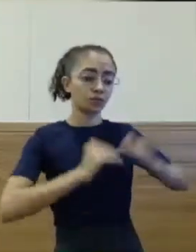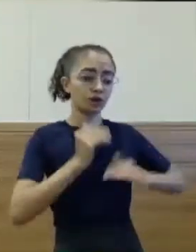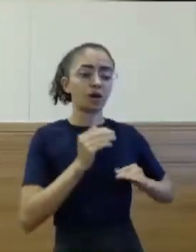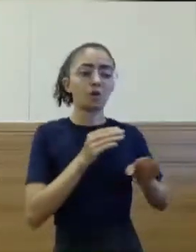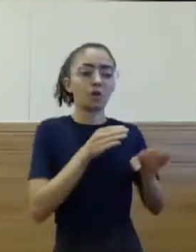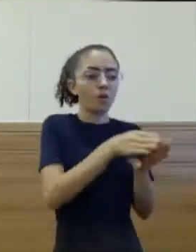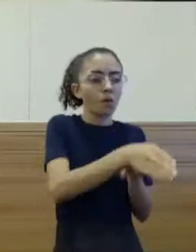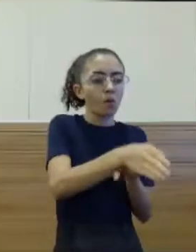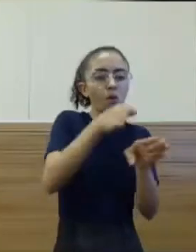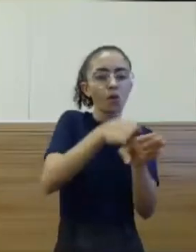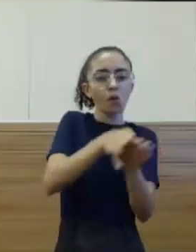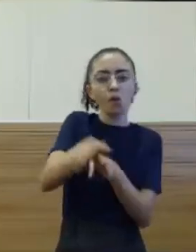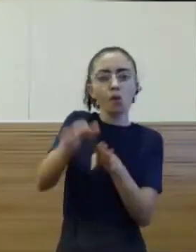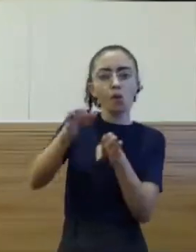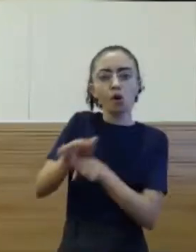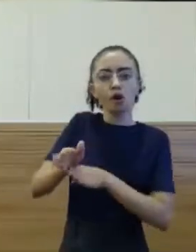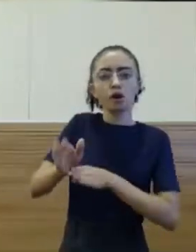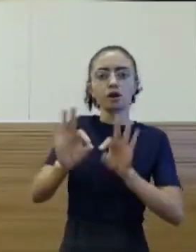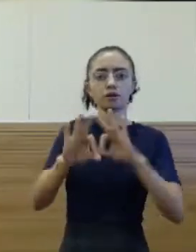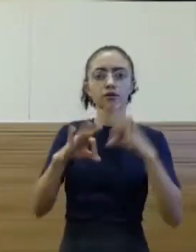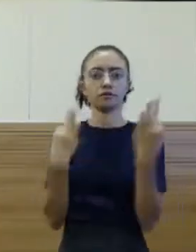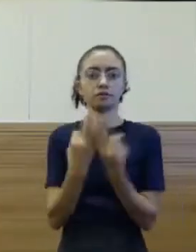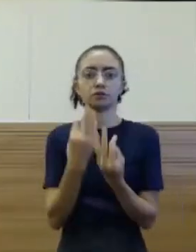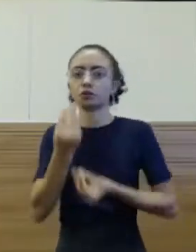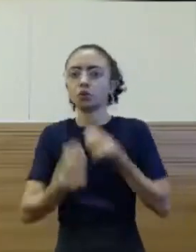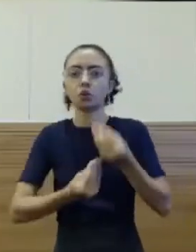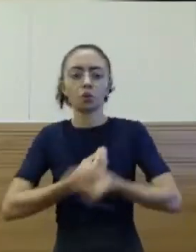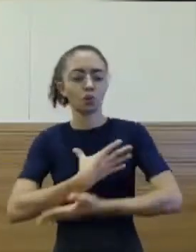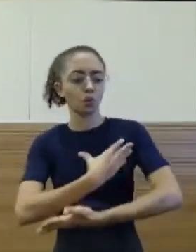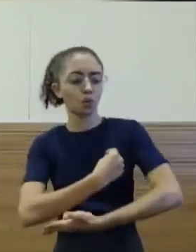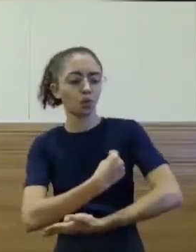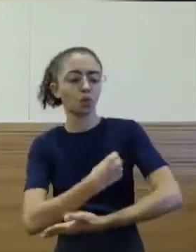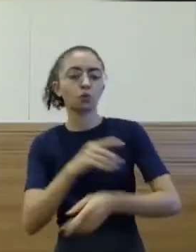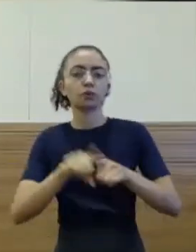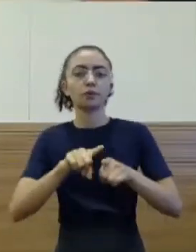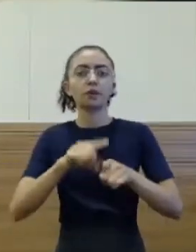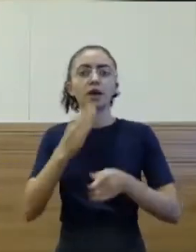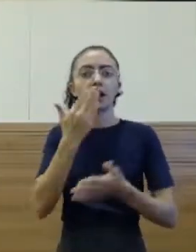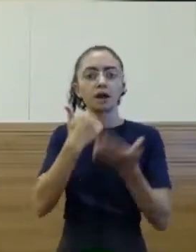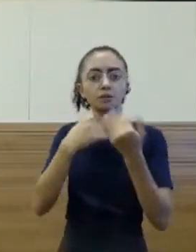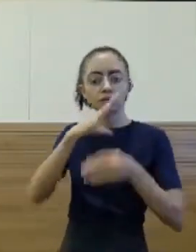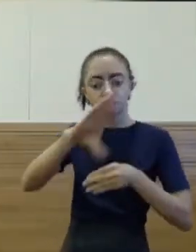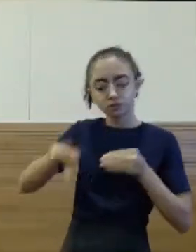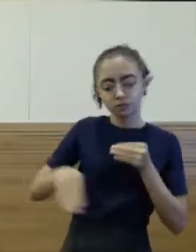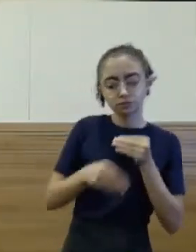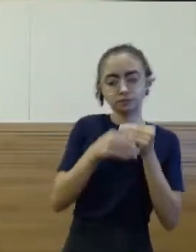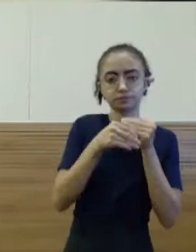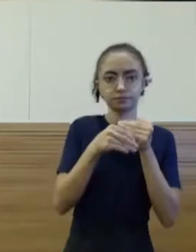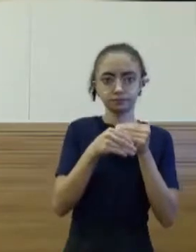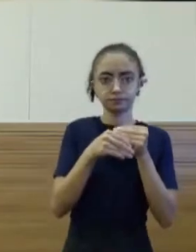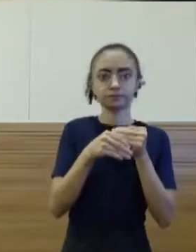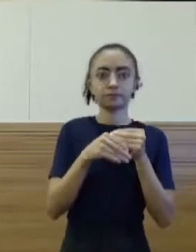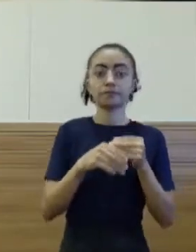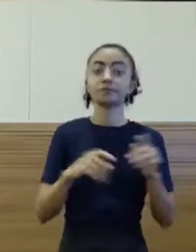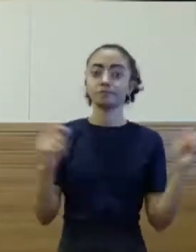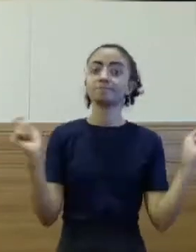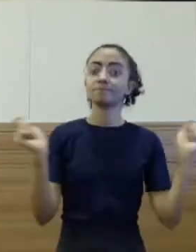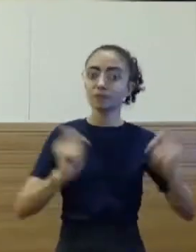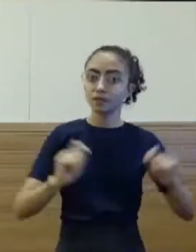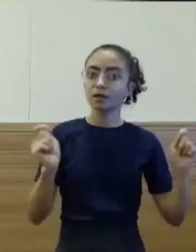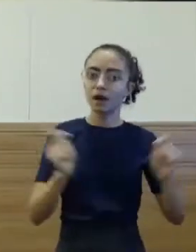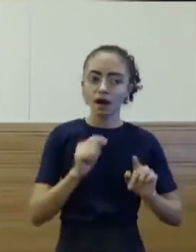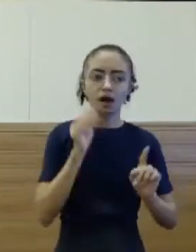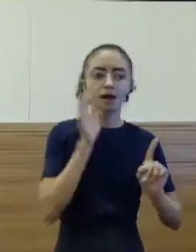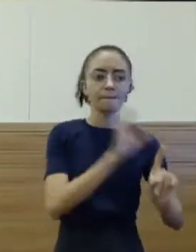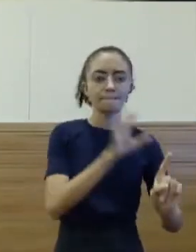that when the professionals, when they teach the families on complementary feeding, it is